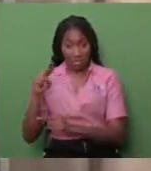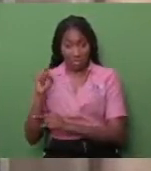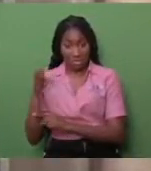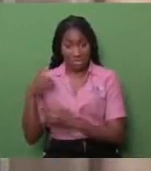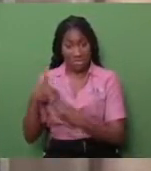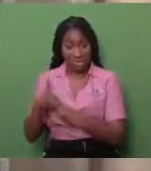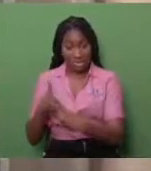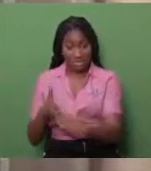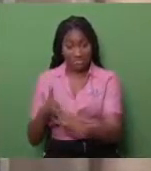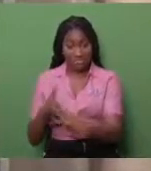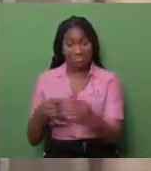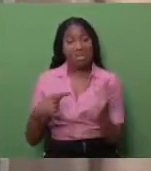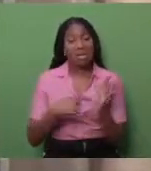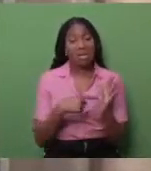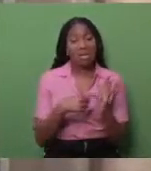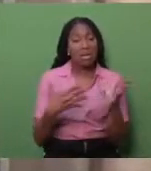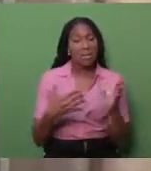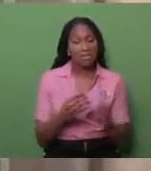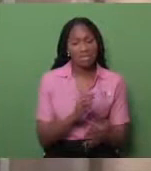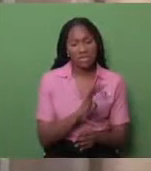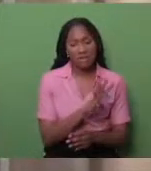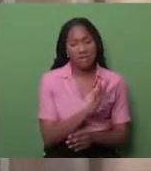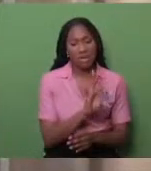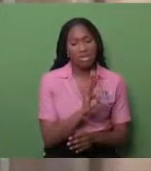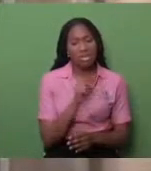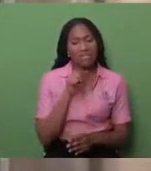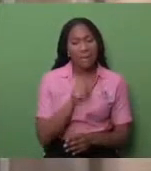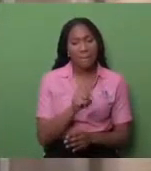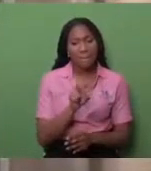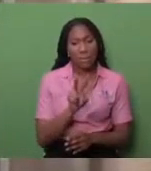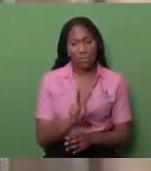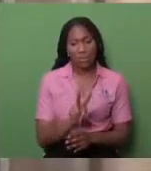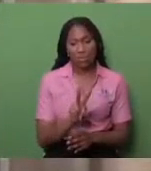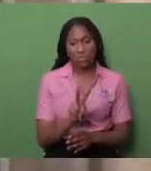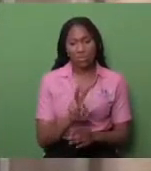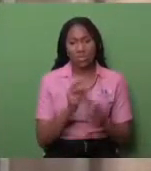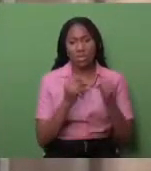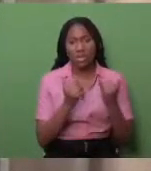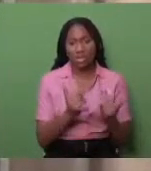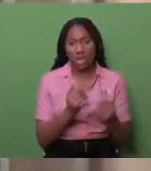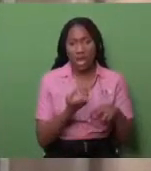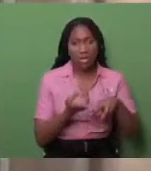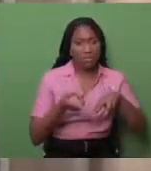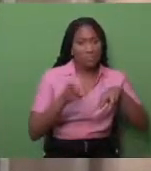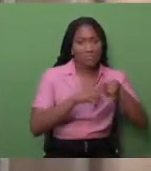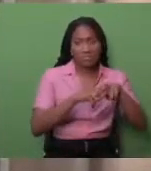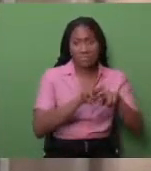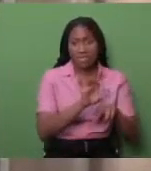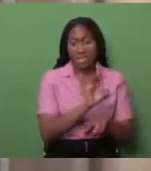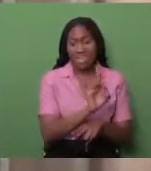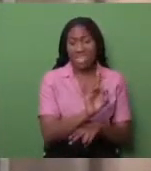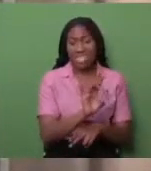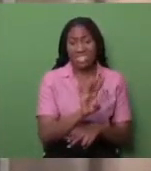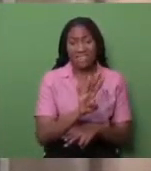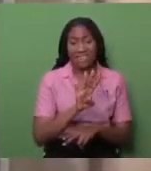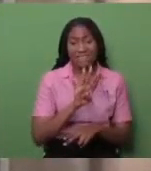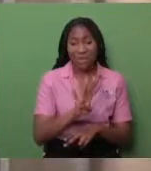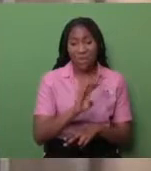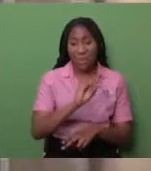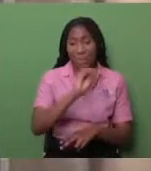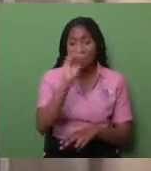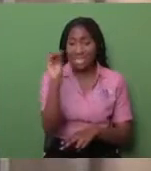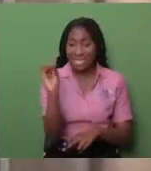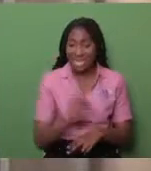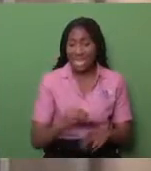mere 47.2. That has now climbed under them to 84%, which is really a